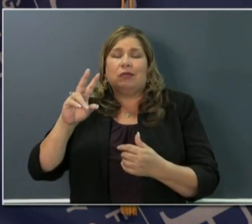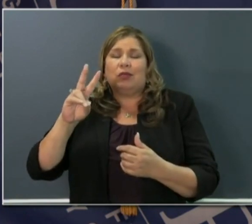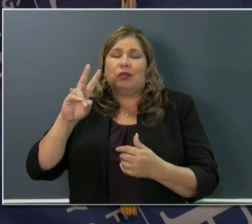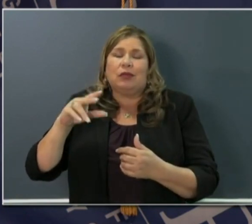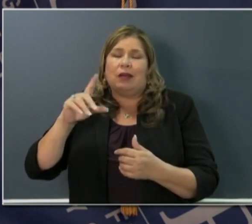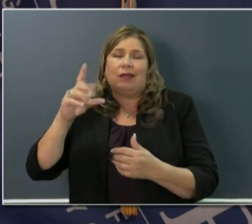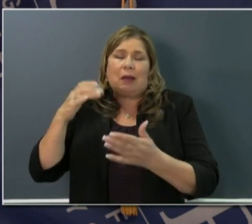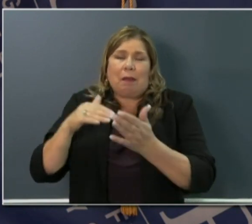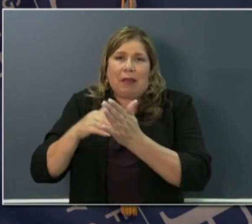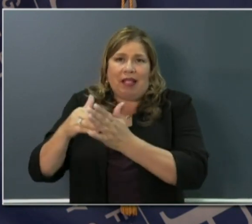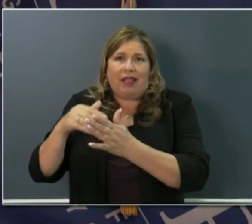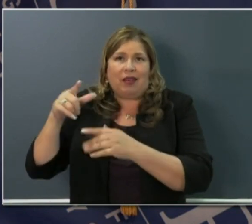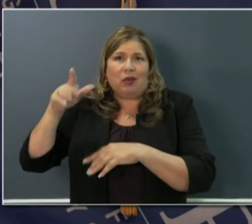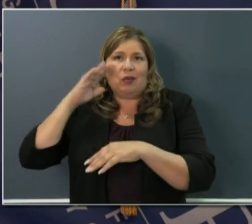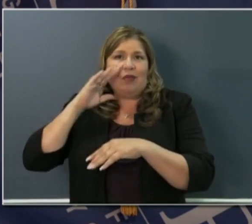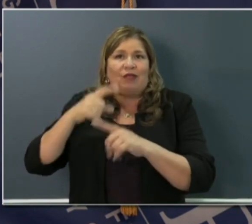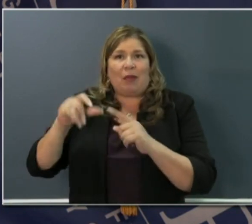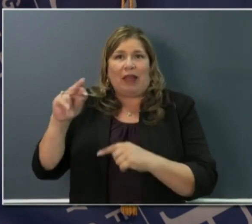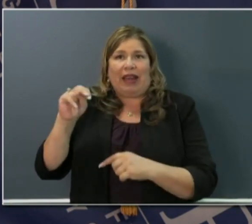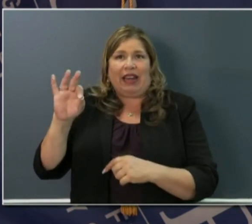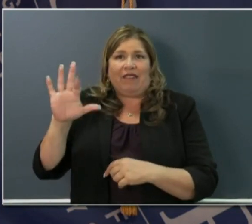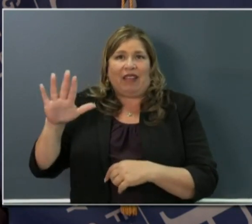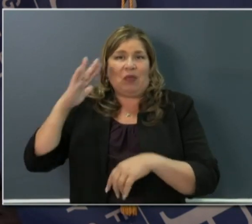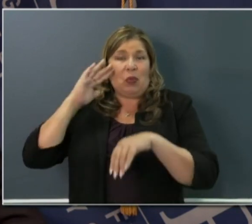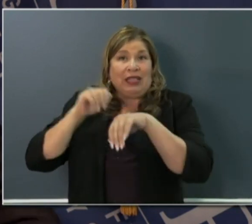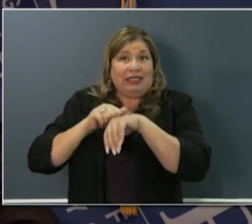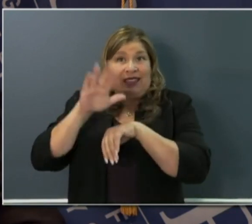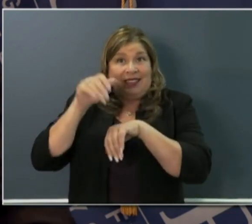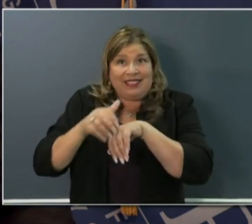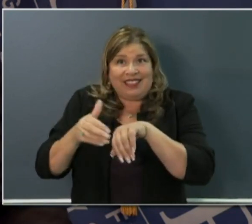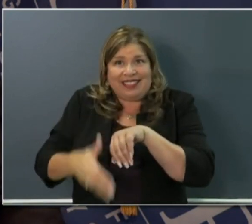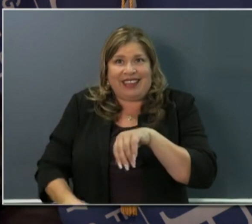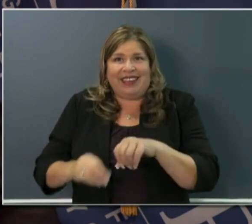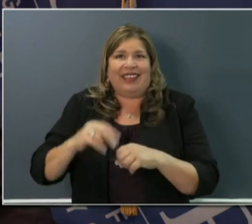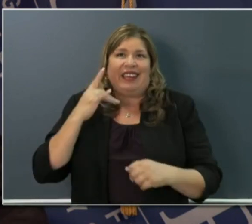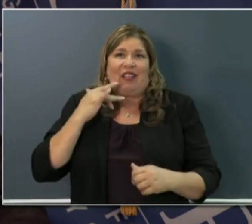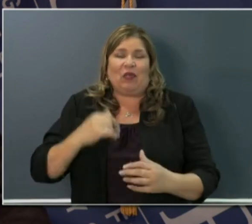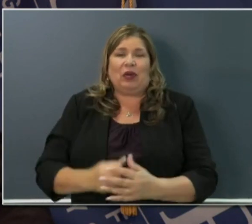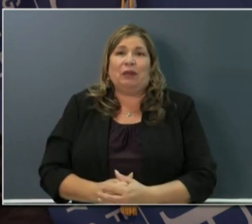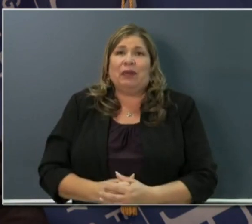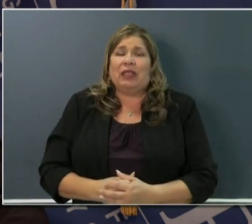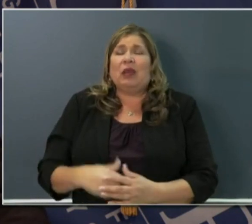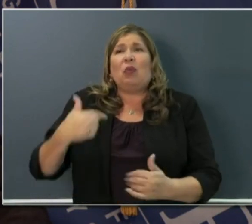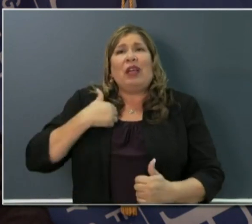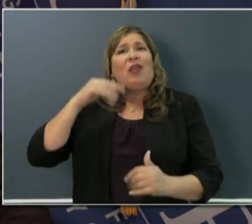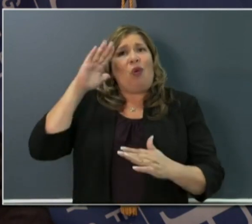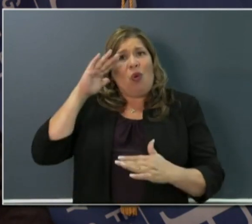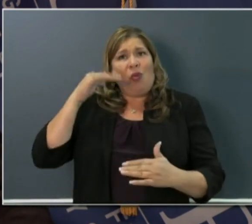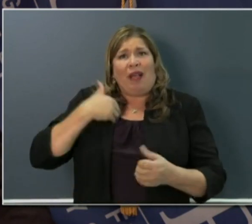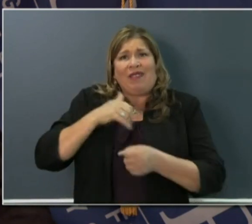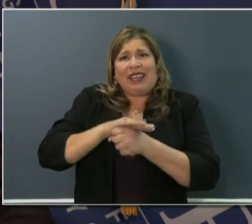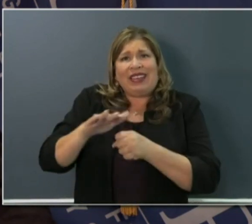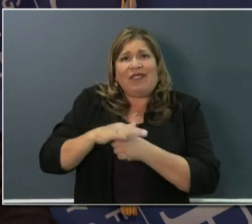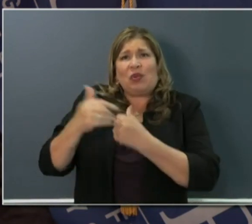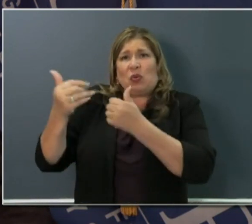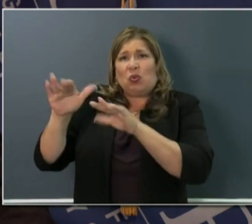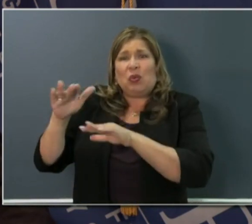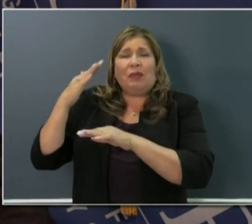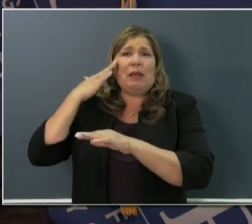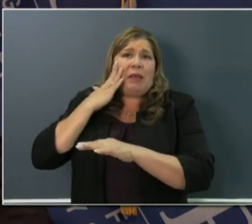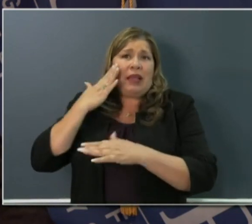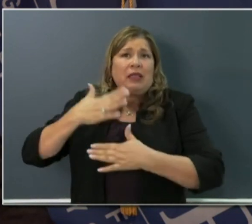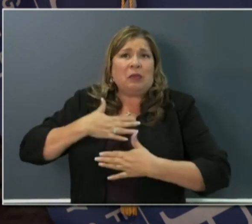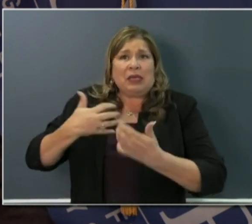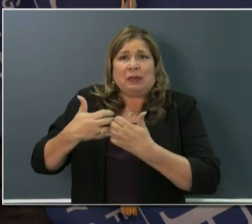its way into the state of California. So we hope we can meet this moment. I'm sober about it. I'm deeply proud of our